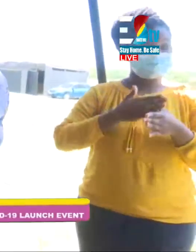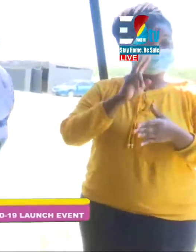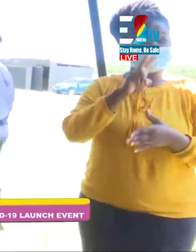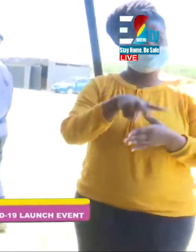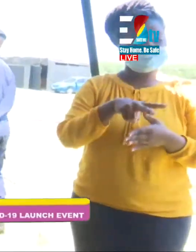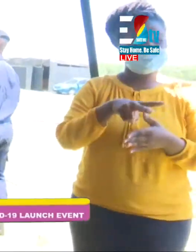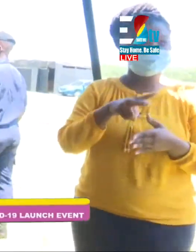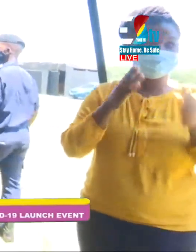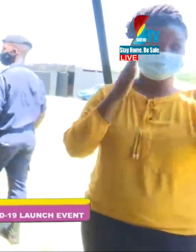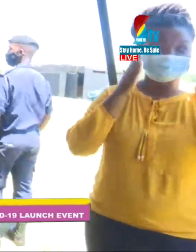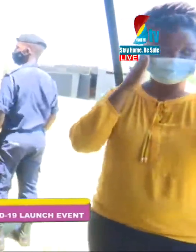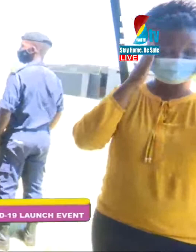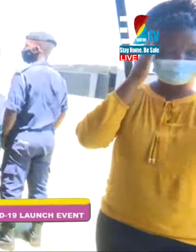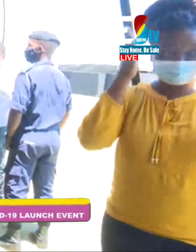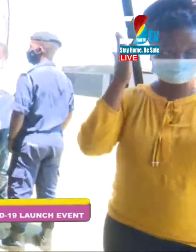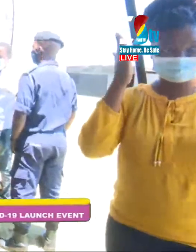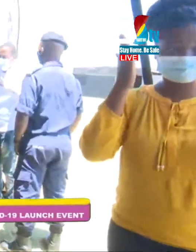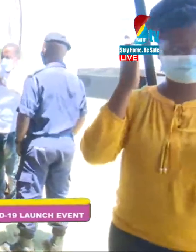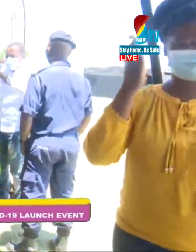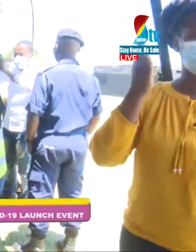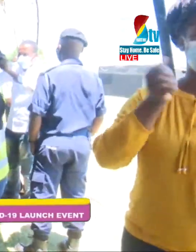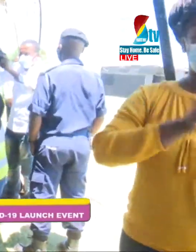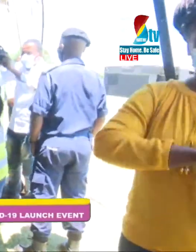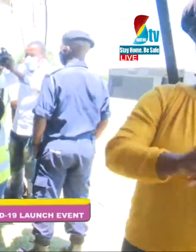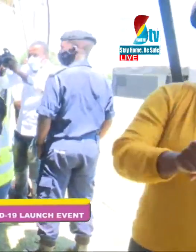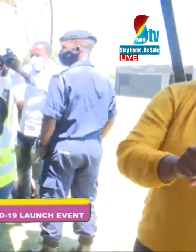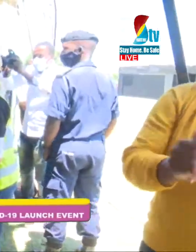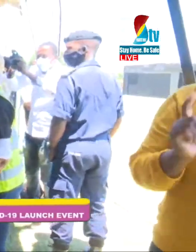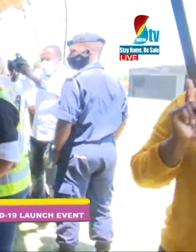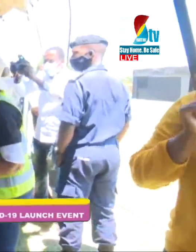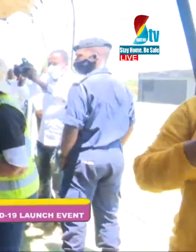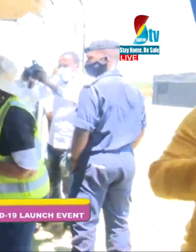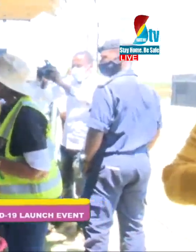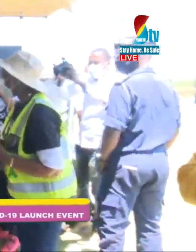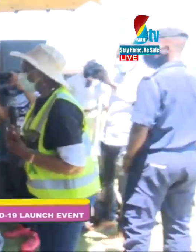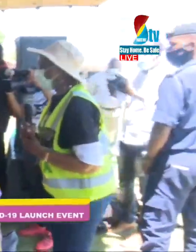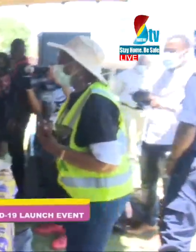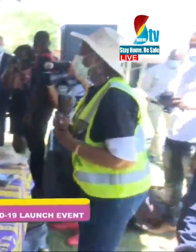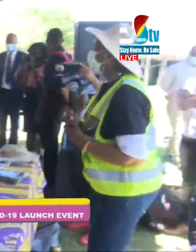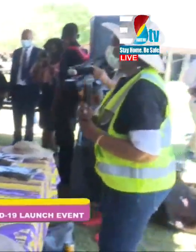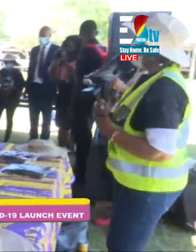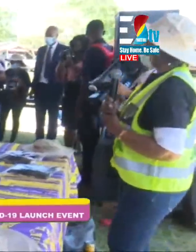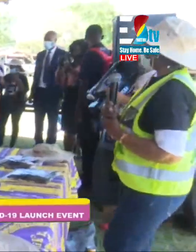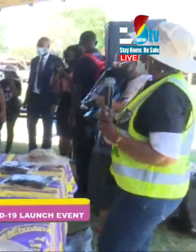Sonke sidabe sivunulile lihiya lemgcini wesive. Siyabonga Nkosi.